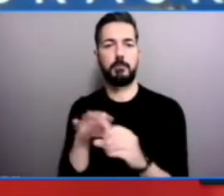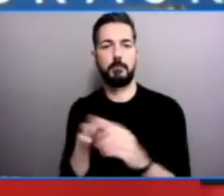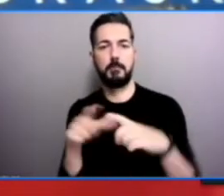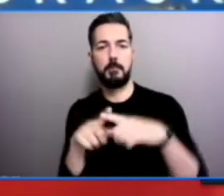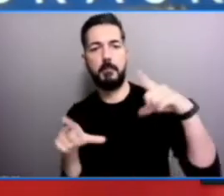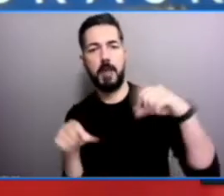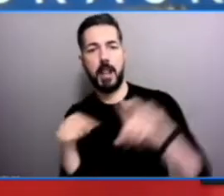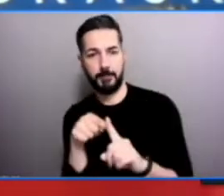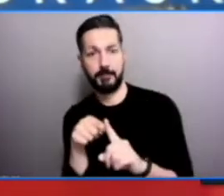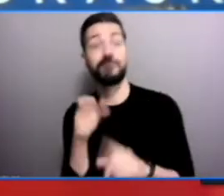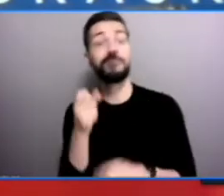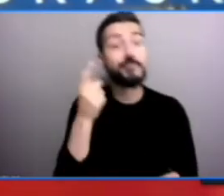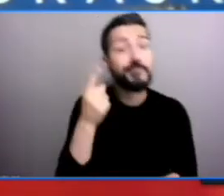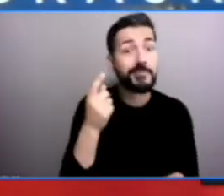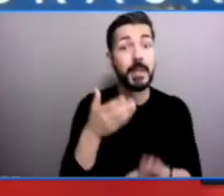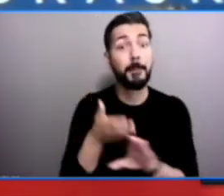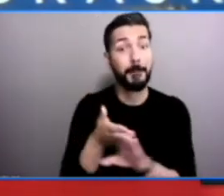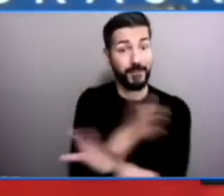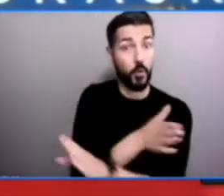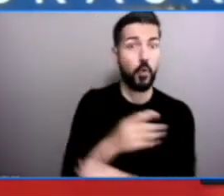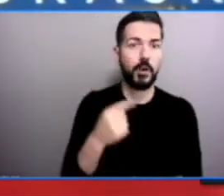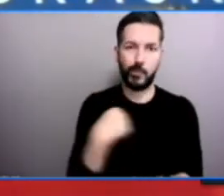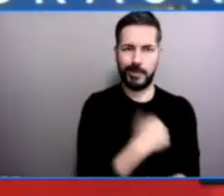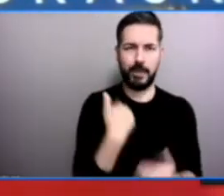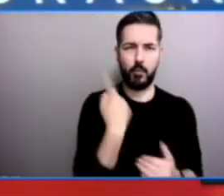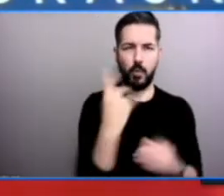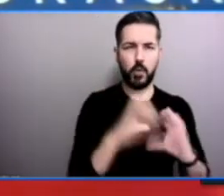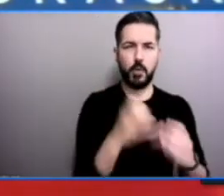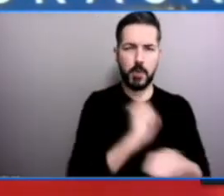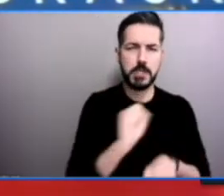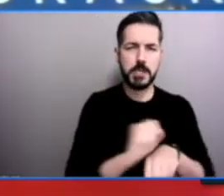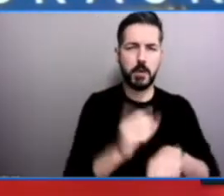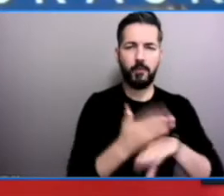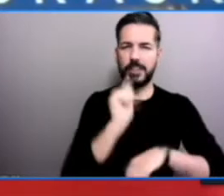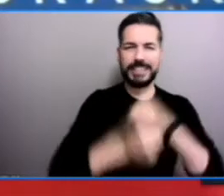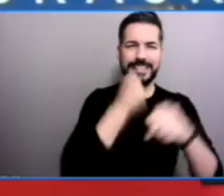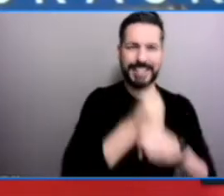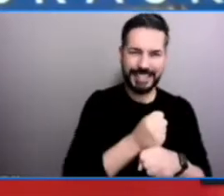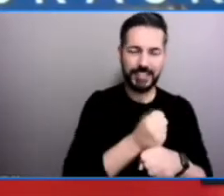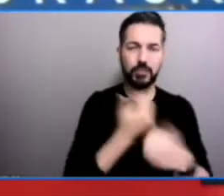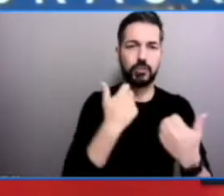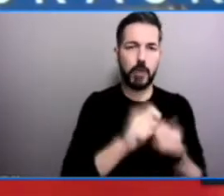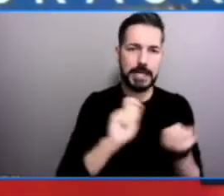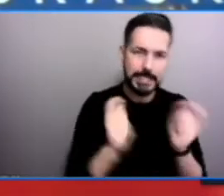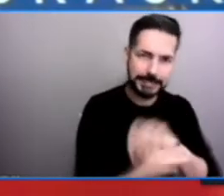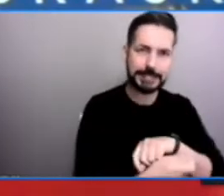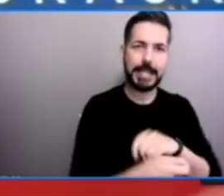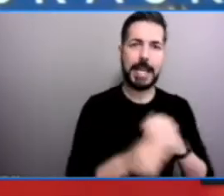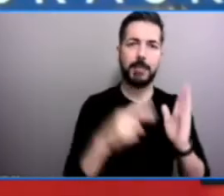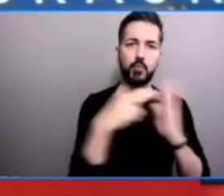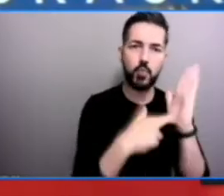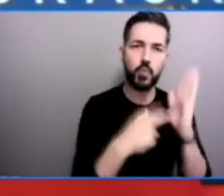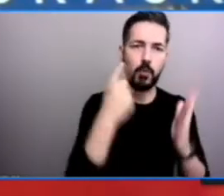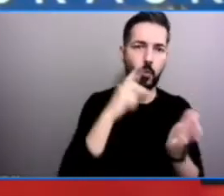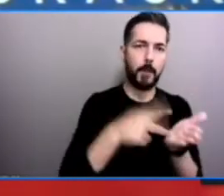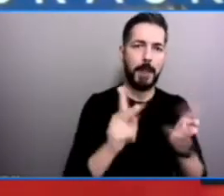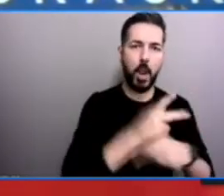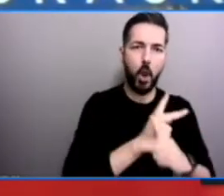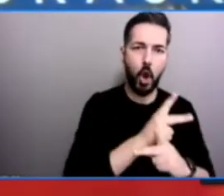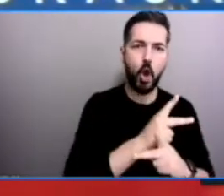those policies, it is because of ballot initiatives. And one of those super cool policies